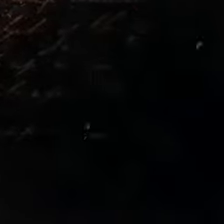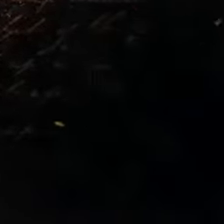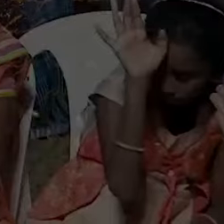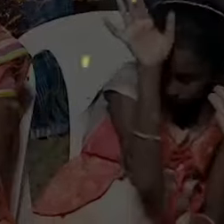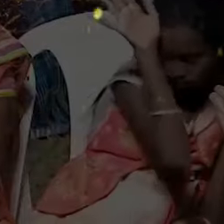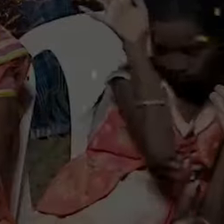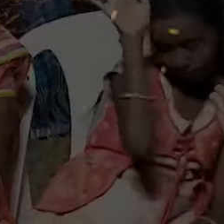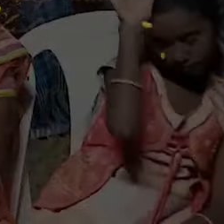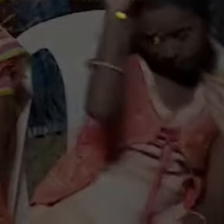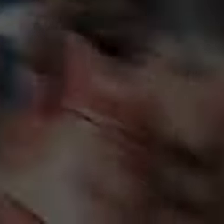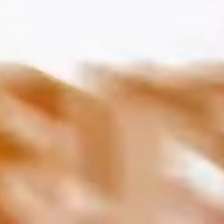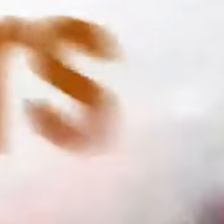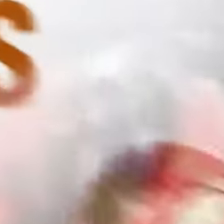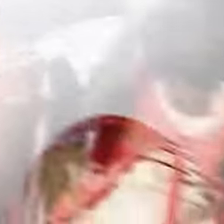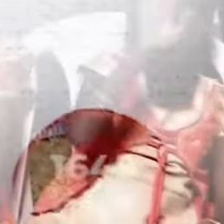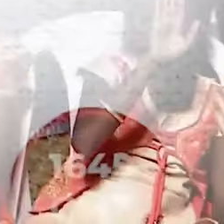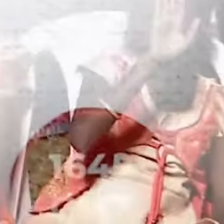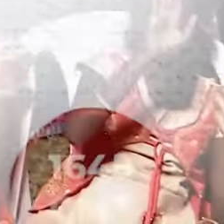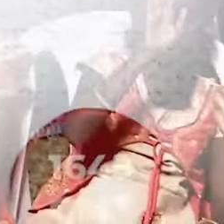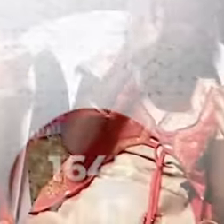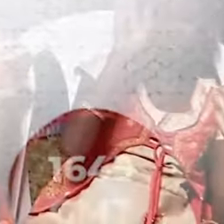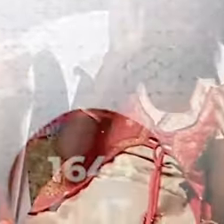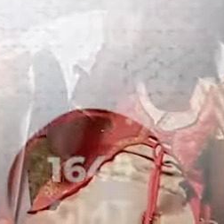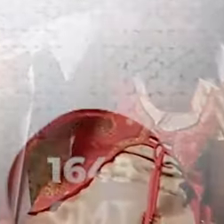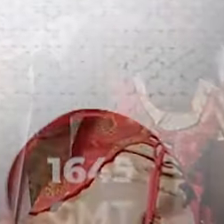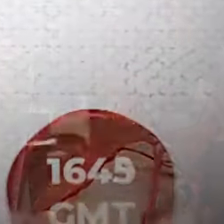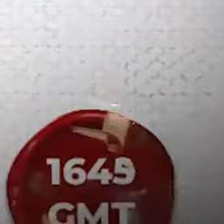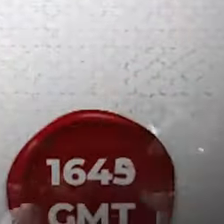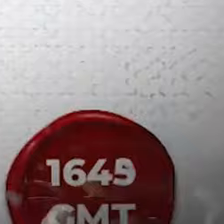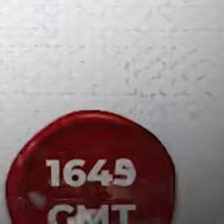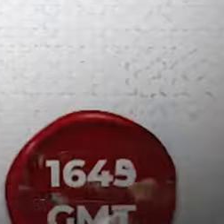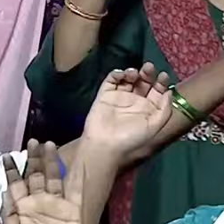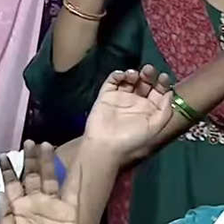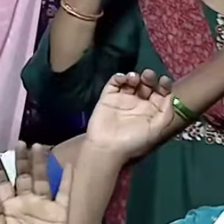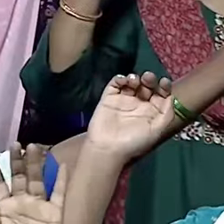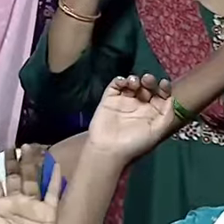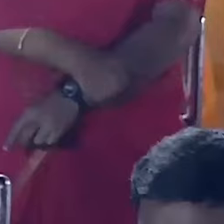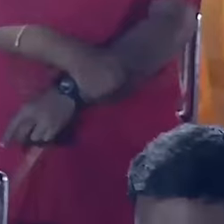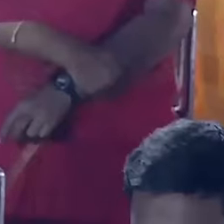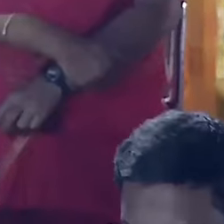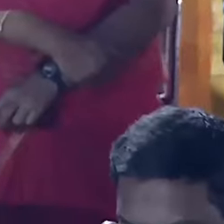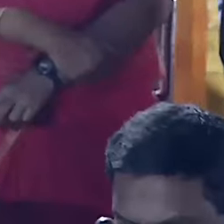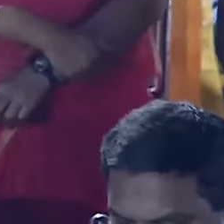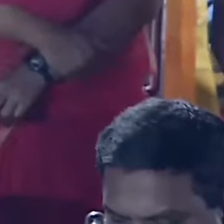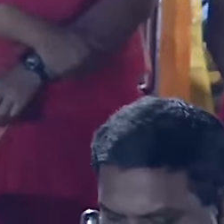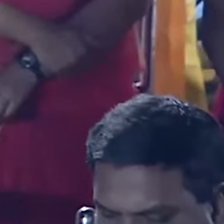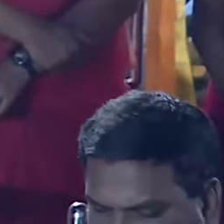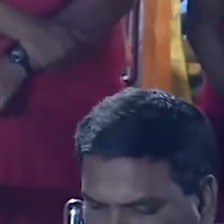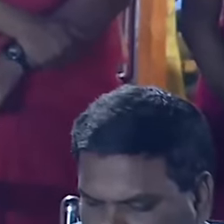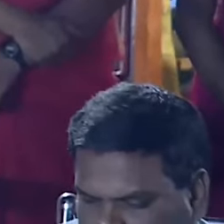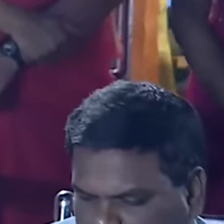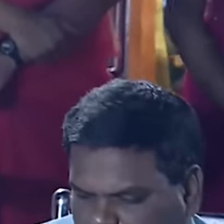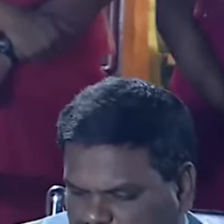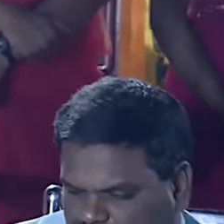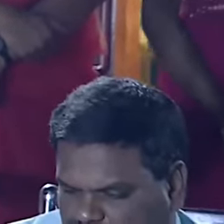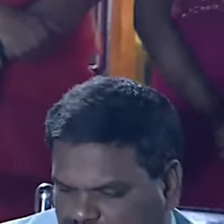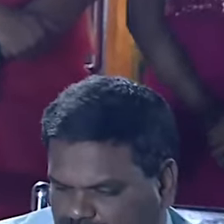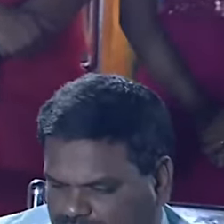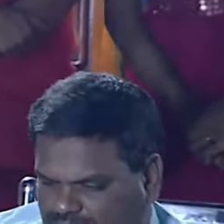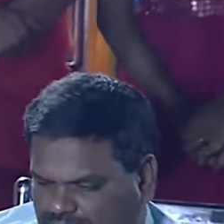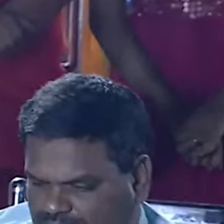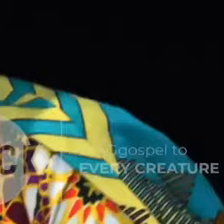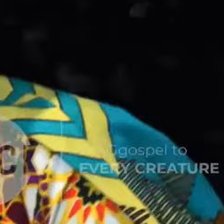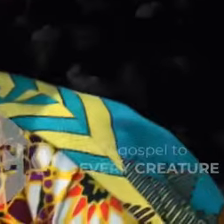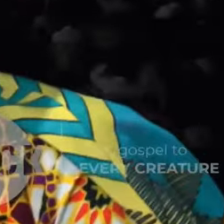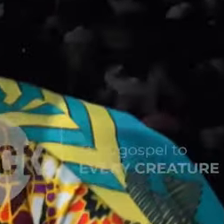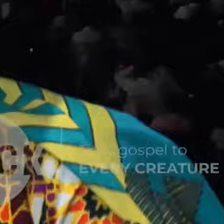this 2024 season for a night of supernatural wonders. Come, bask in abundance in the